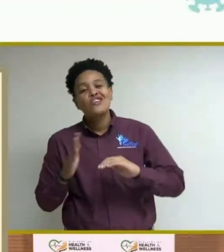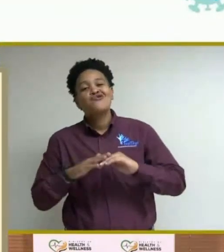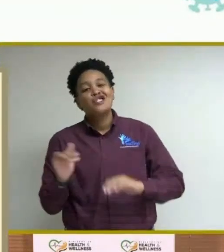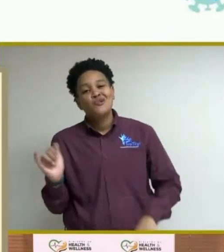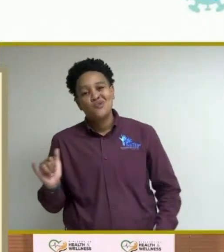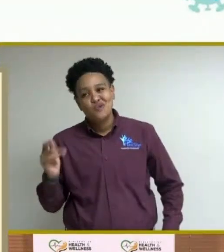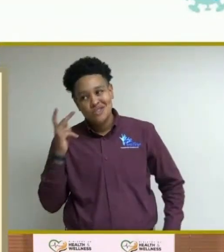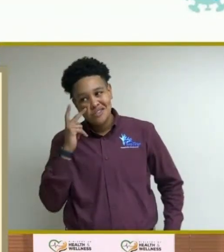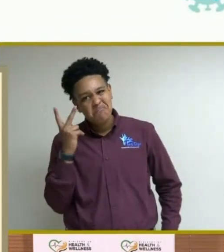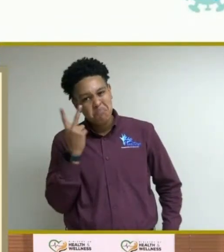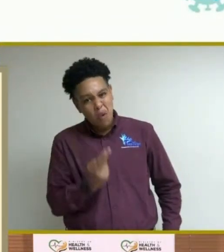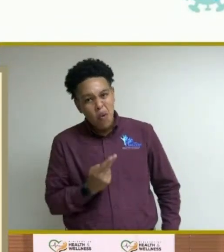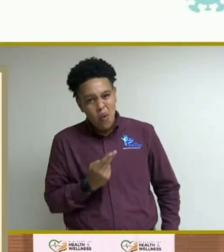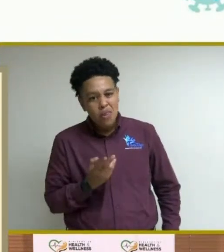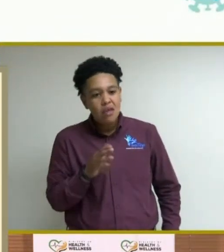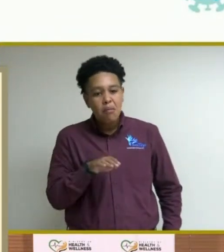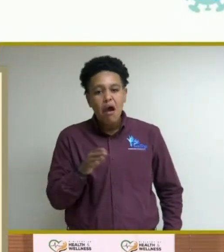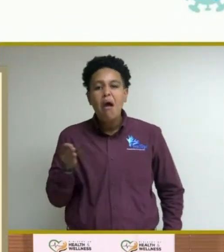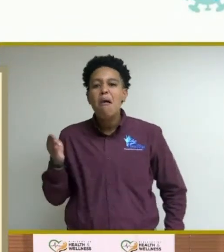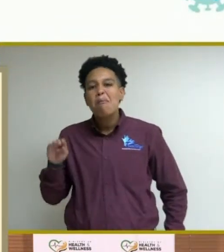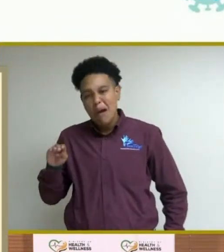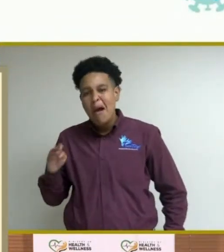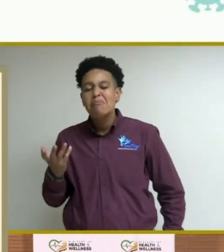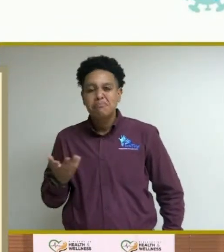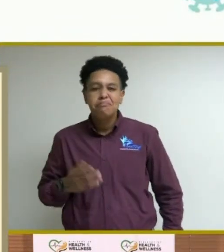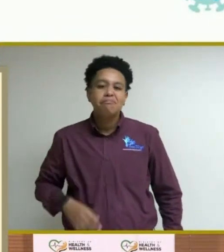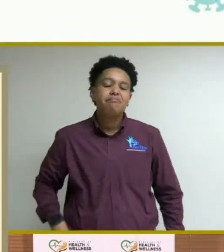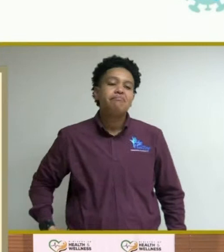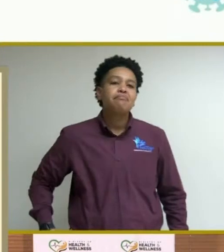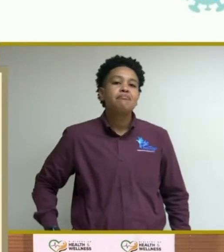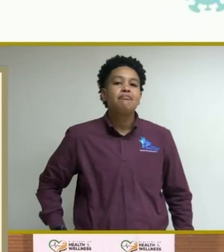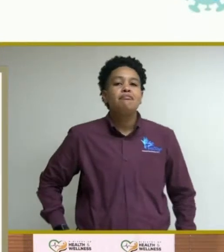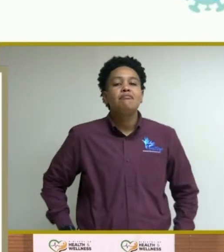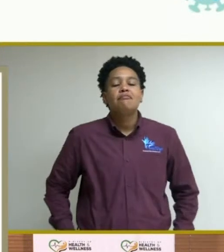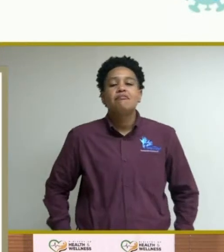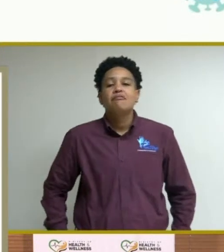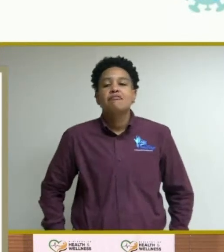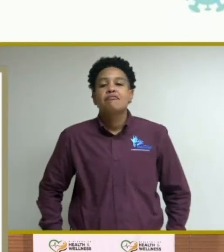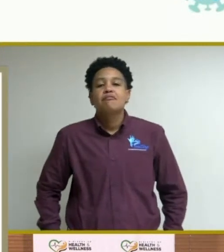an increase in hospitalizations and an increase in the number of deaths.